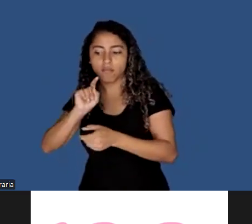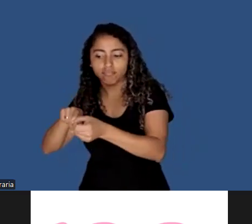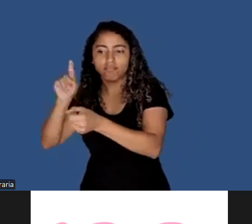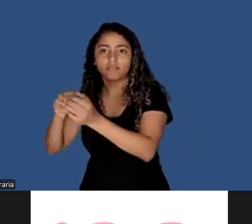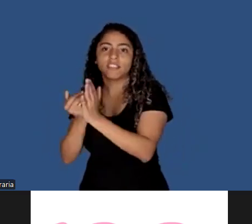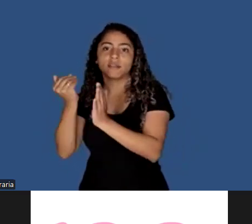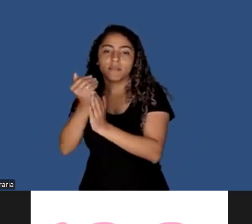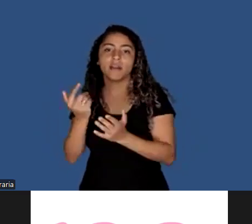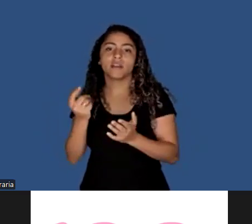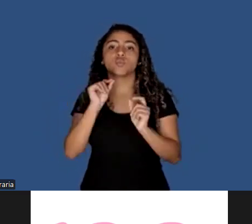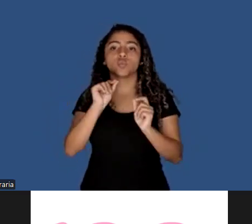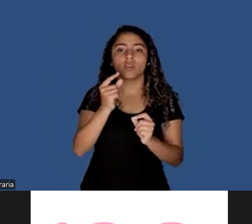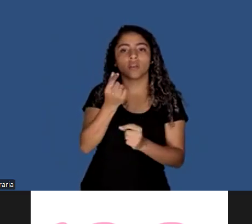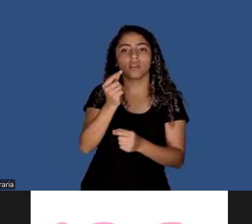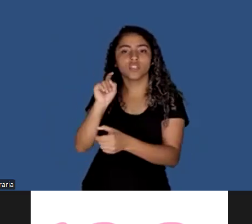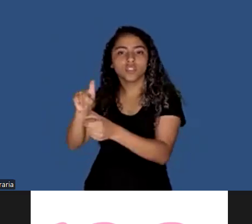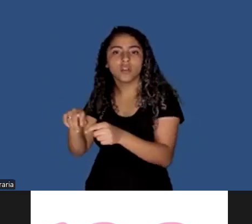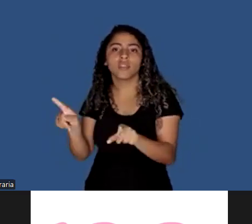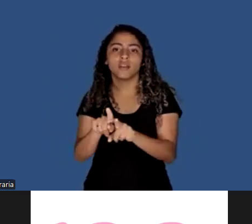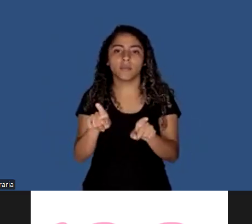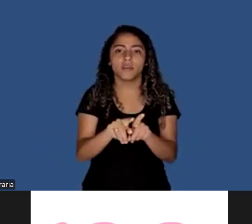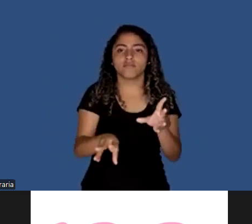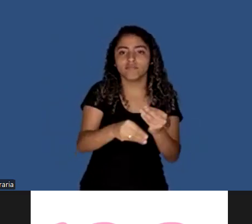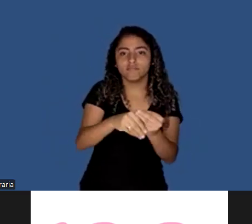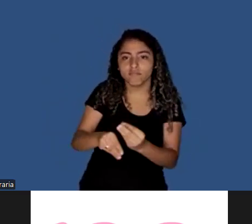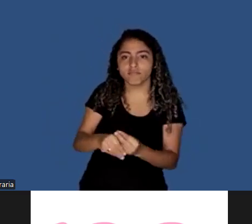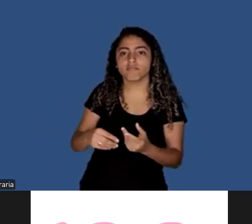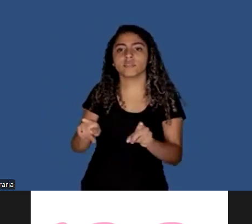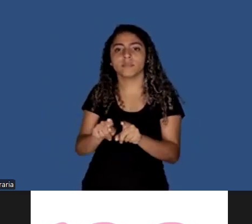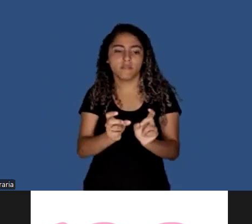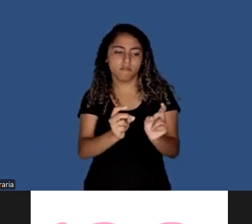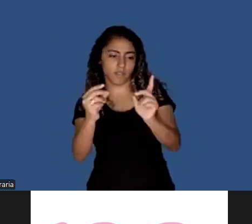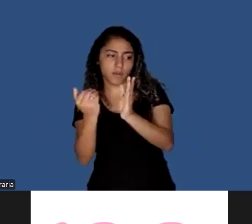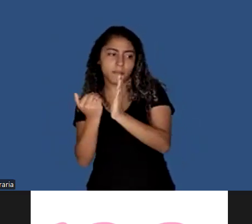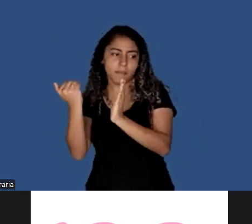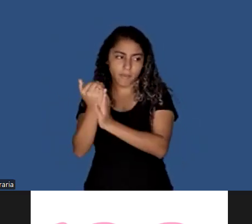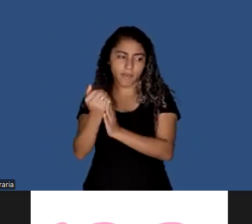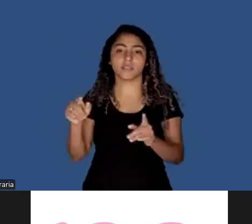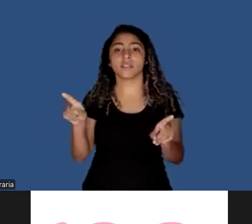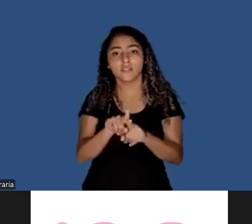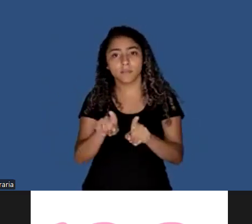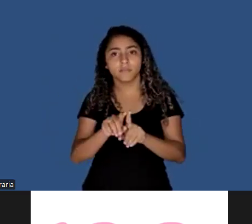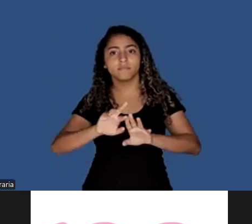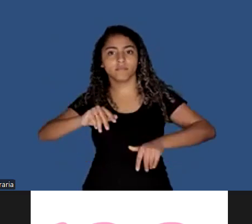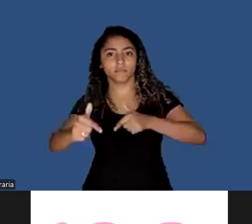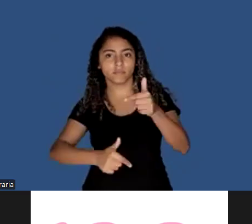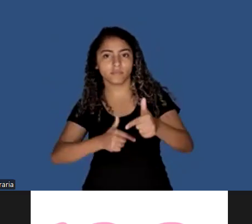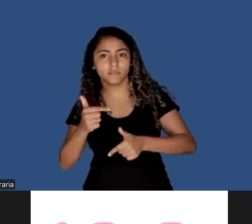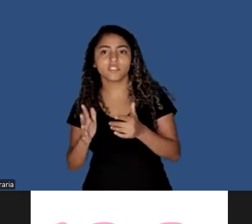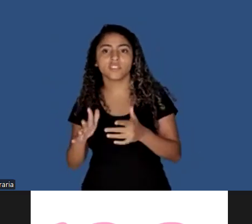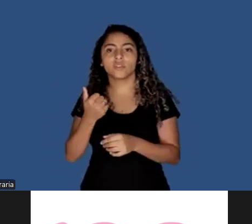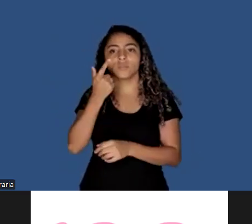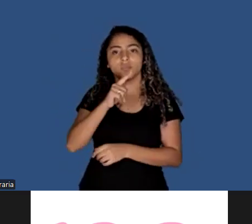benefit. So that's what we see in our missions and distributed cashbacks. And also we've been